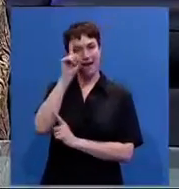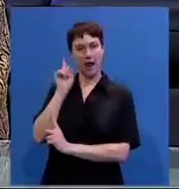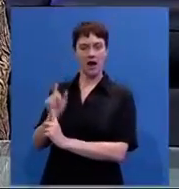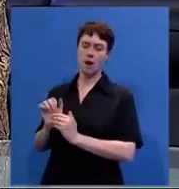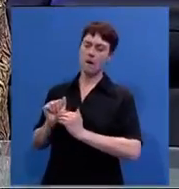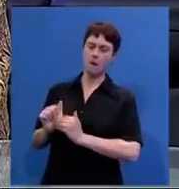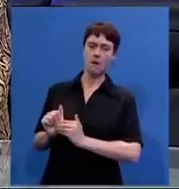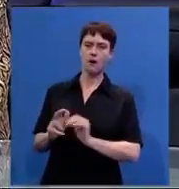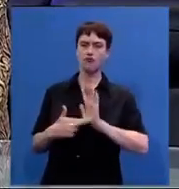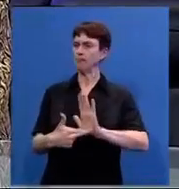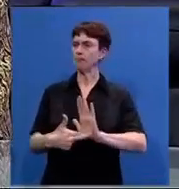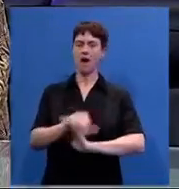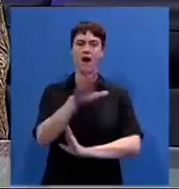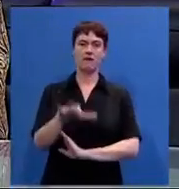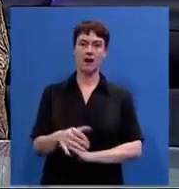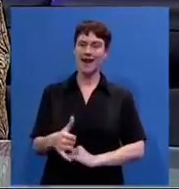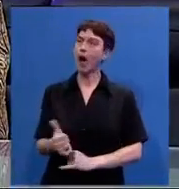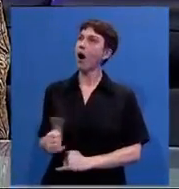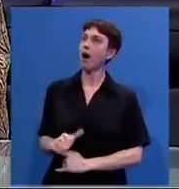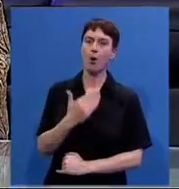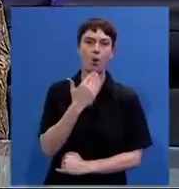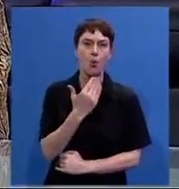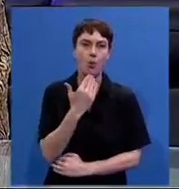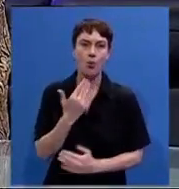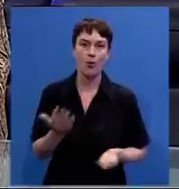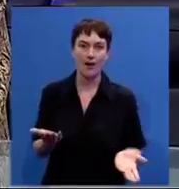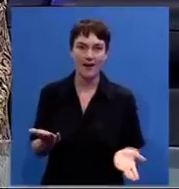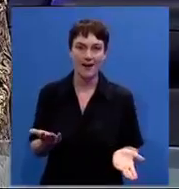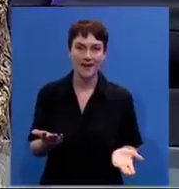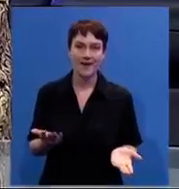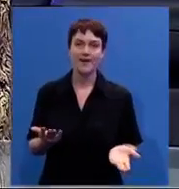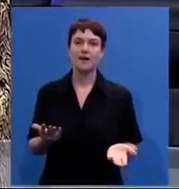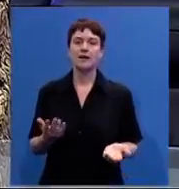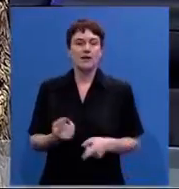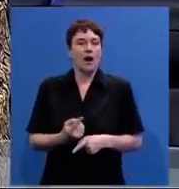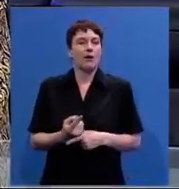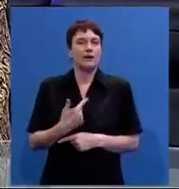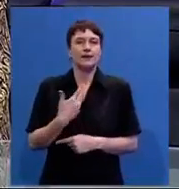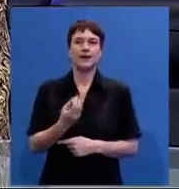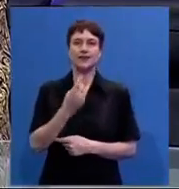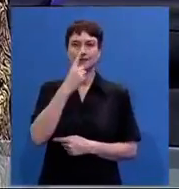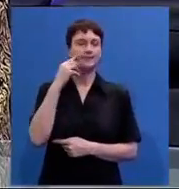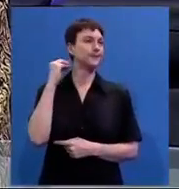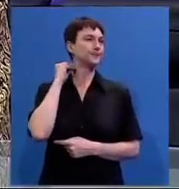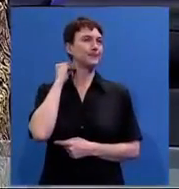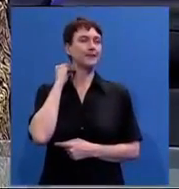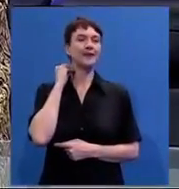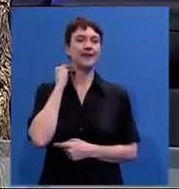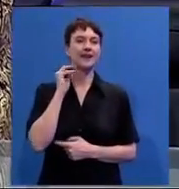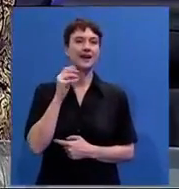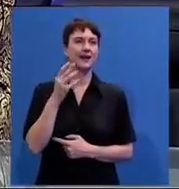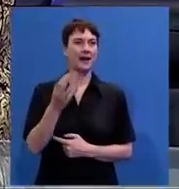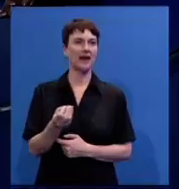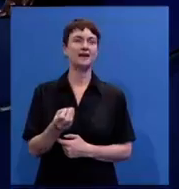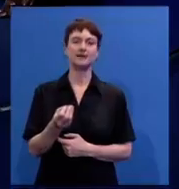represent Africa the way Madiba has done it? There's always a feeling that we have lost the